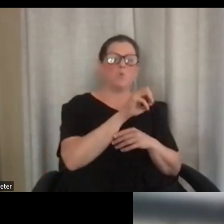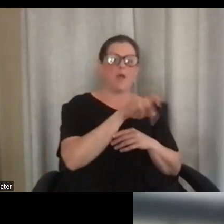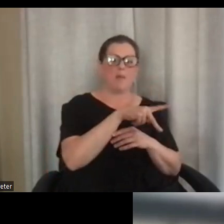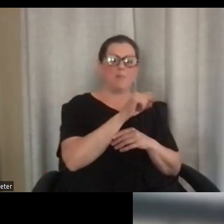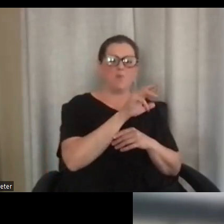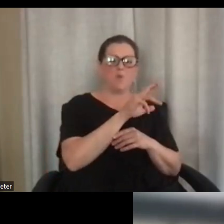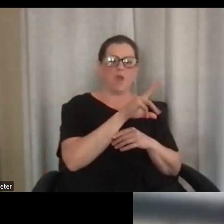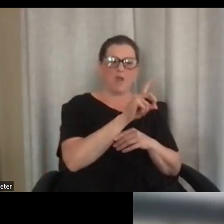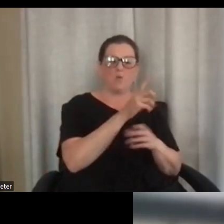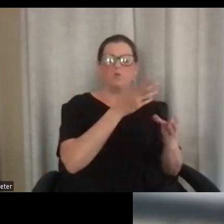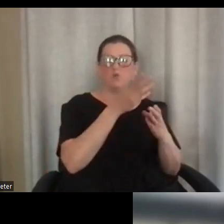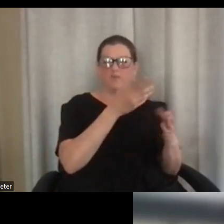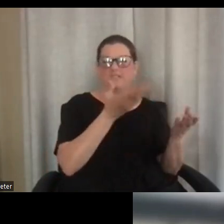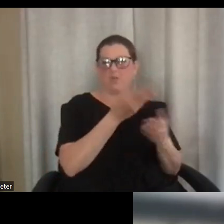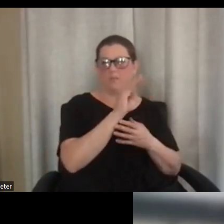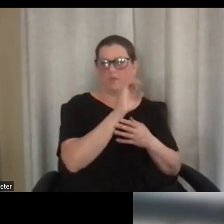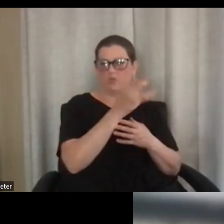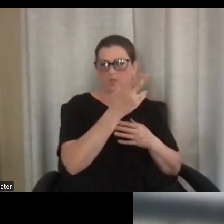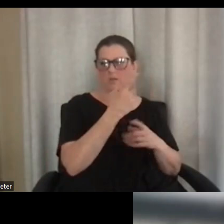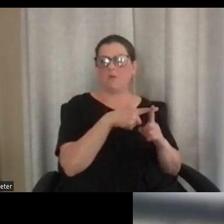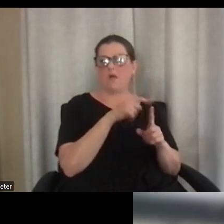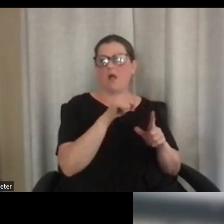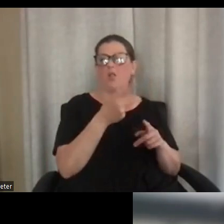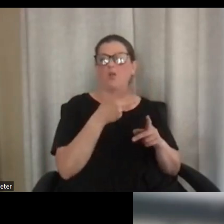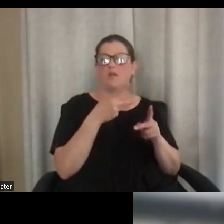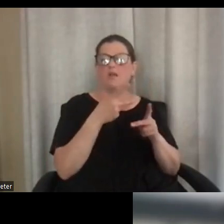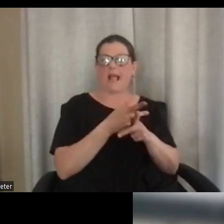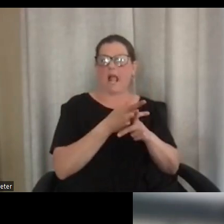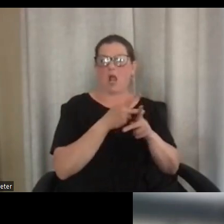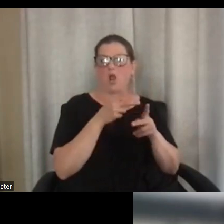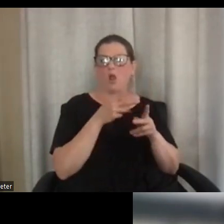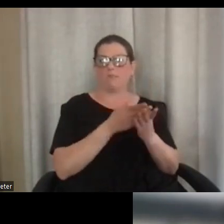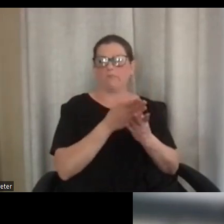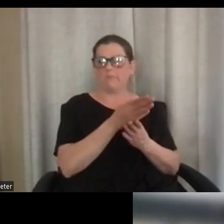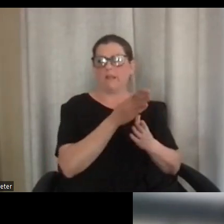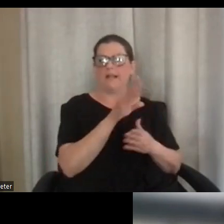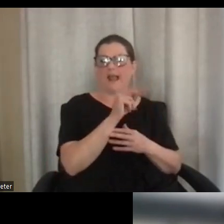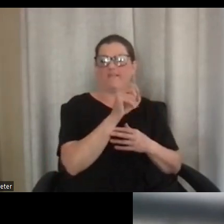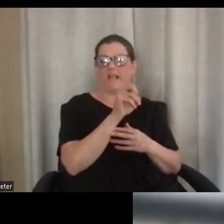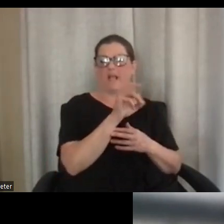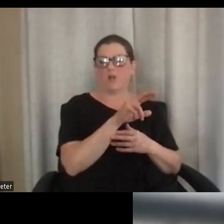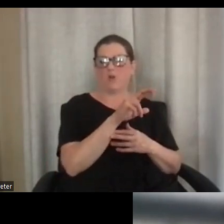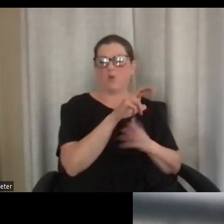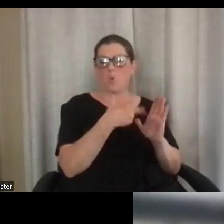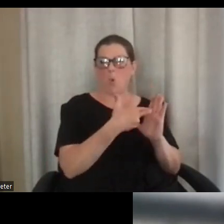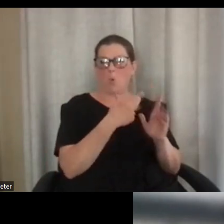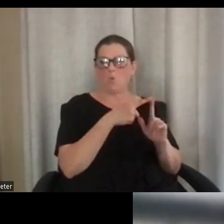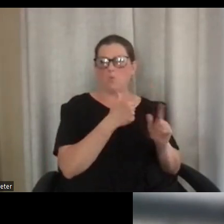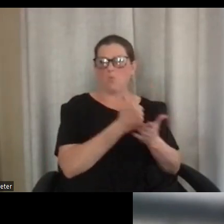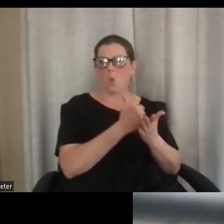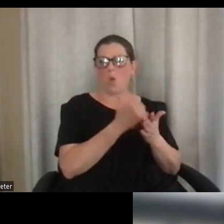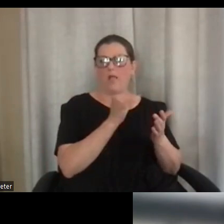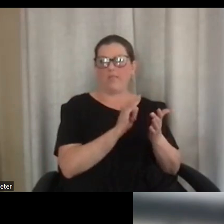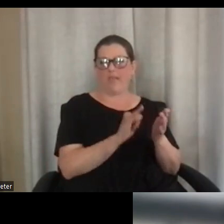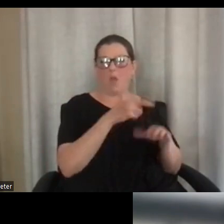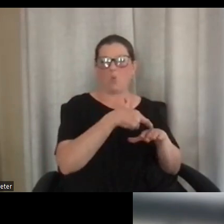and other like care navigator roles in order to kind of support that closed loop